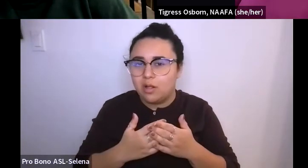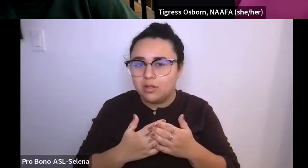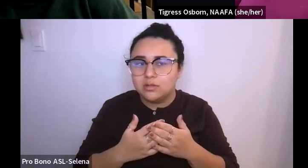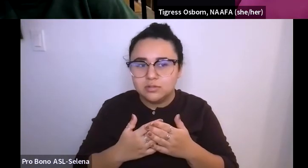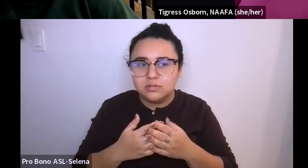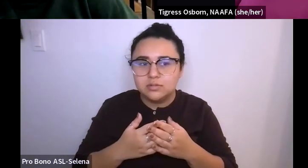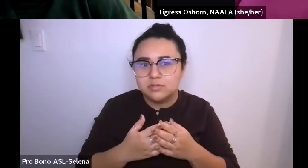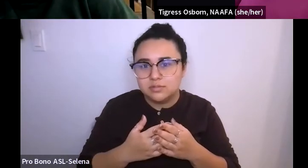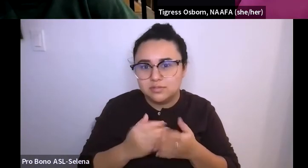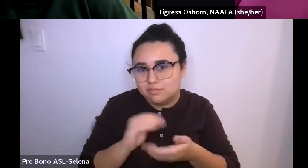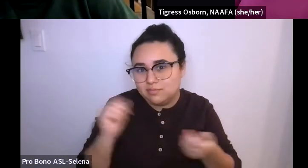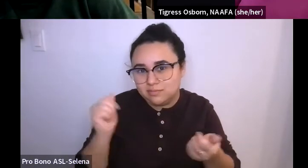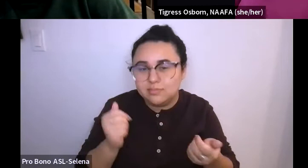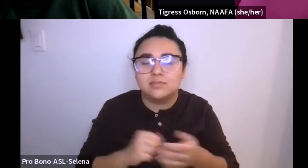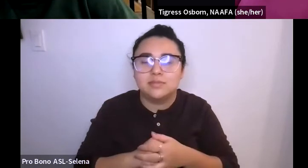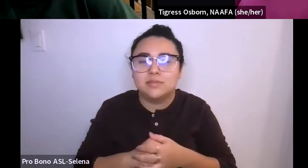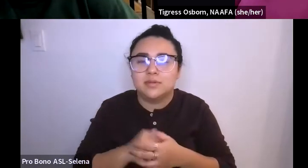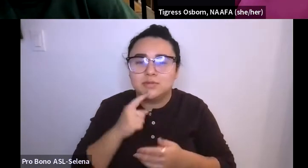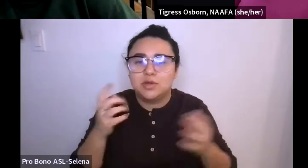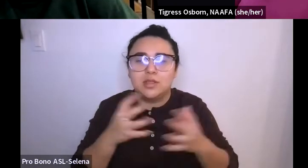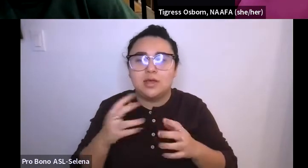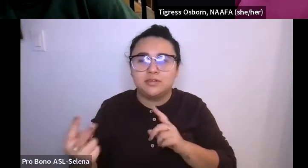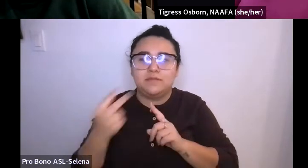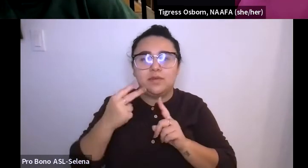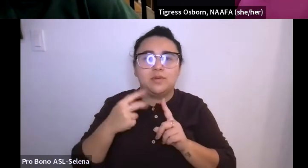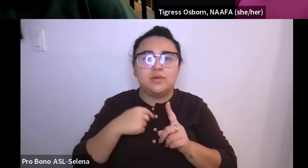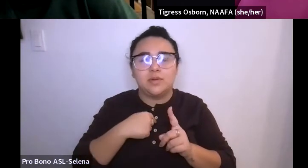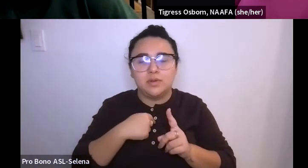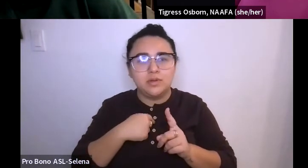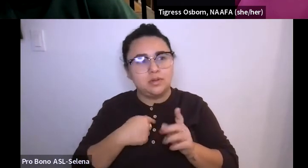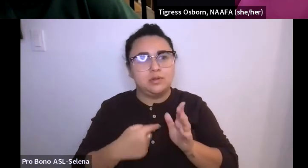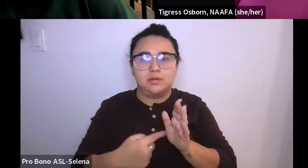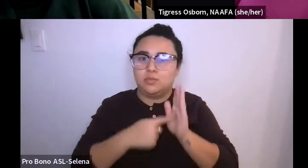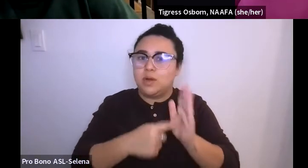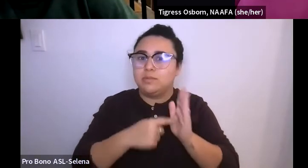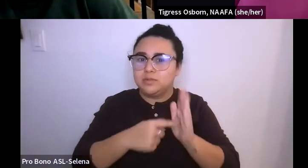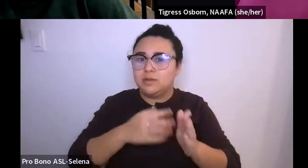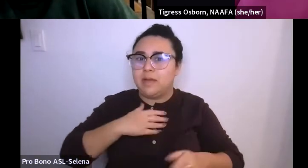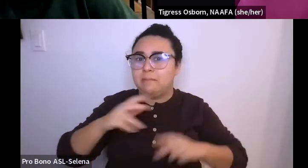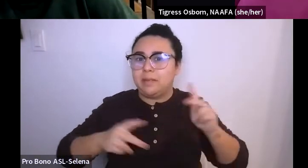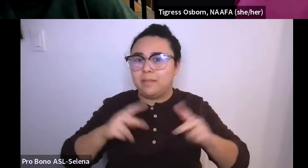And it was just quite a lot to be seen as representative of my people. Right.